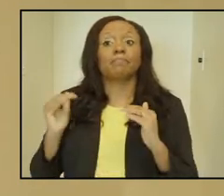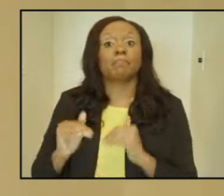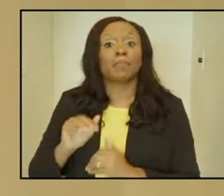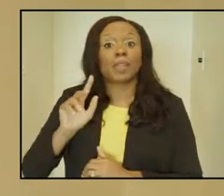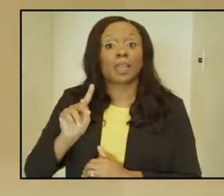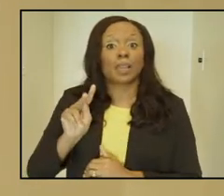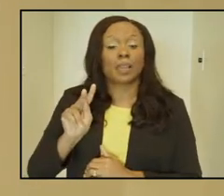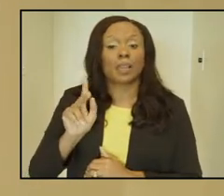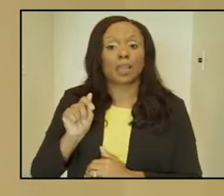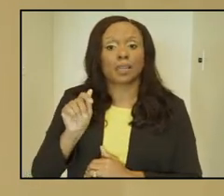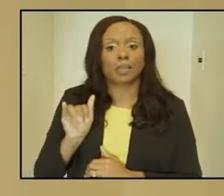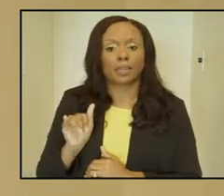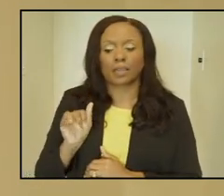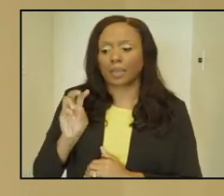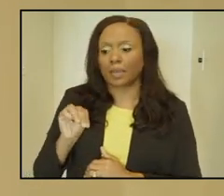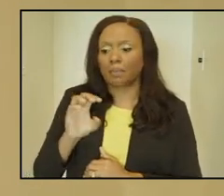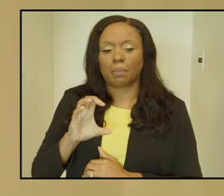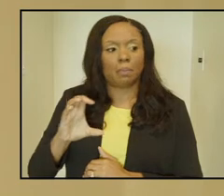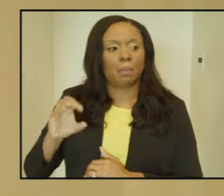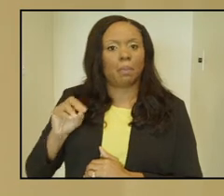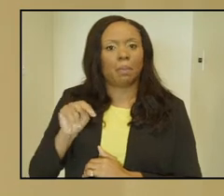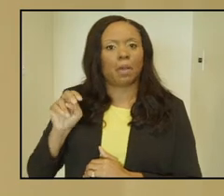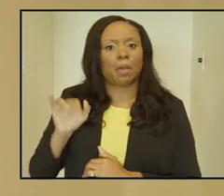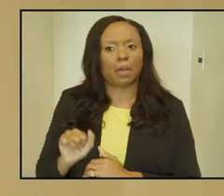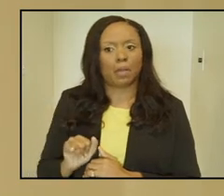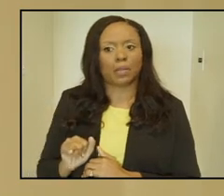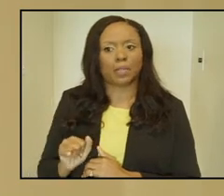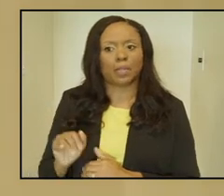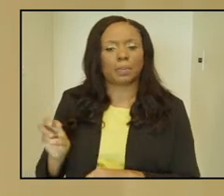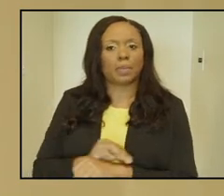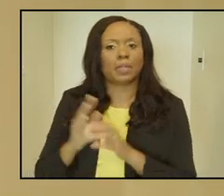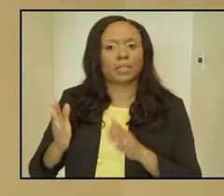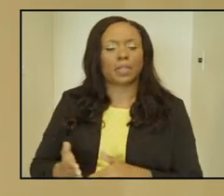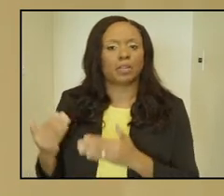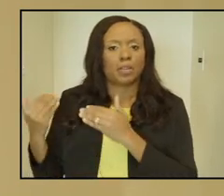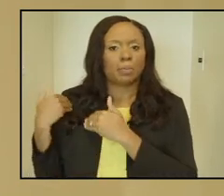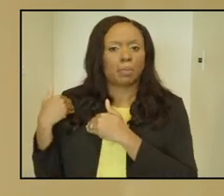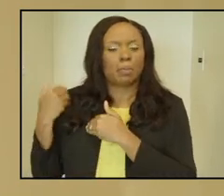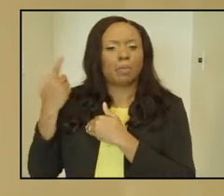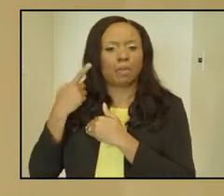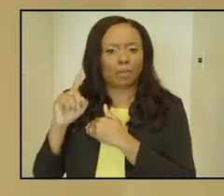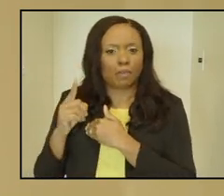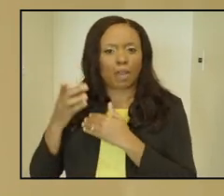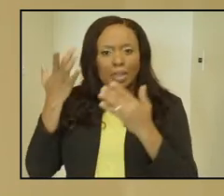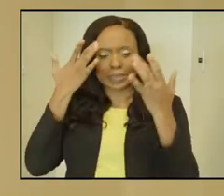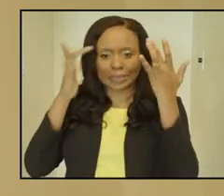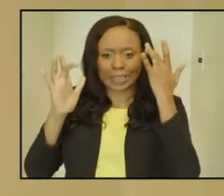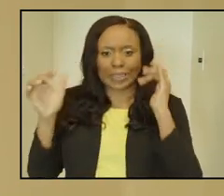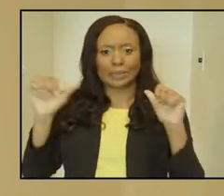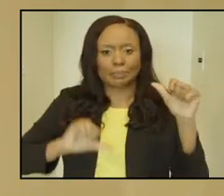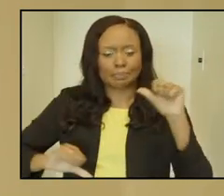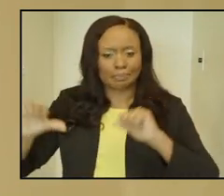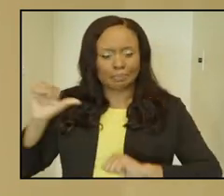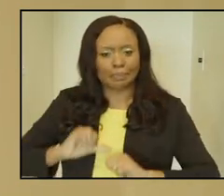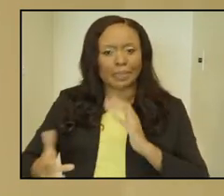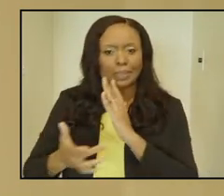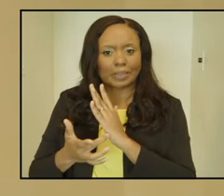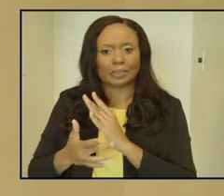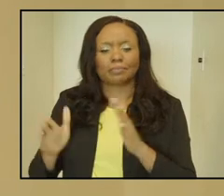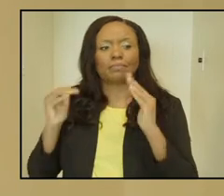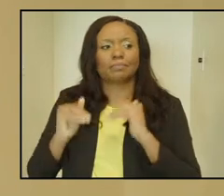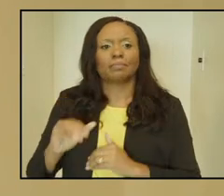of Innovation, Science and Smart Technology. Mr. Charlie Brown, Permanent Secretary, Ministry